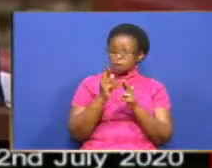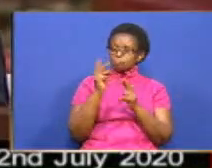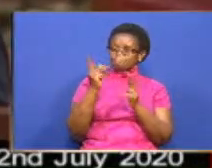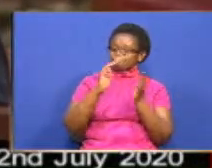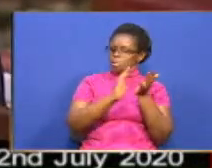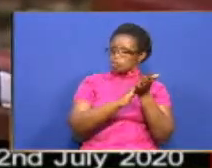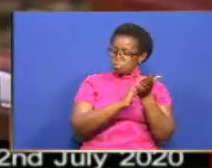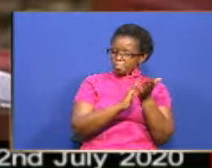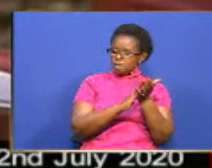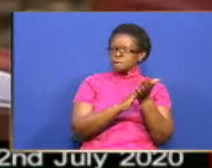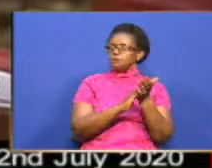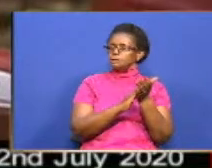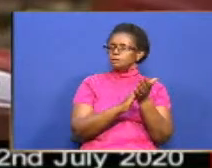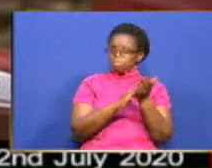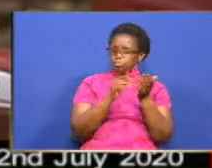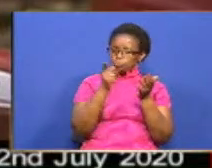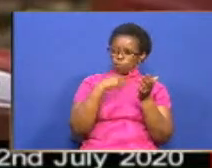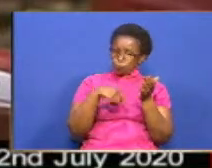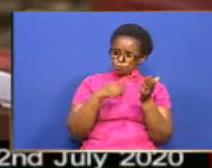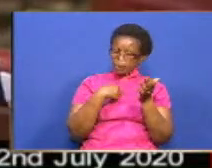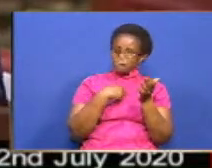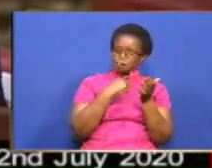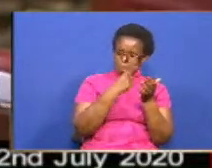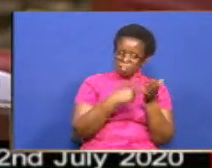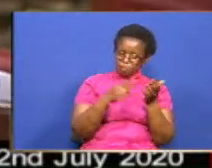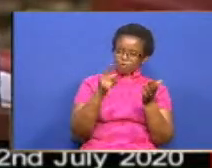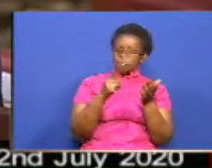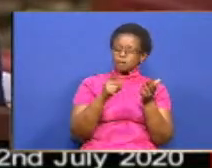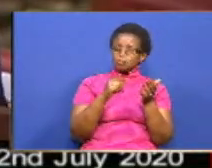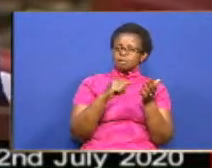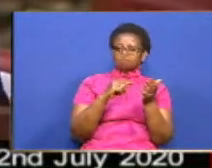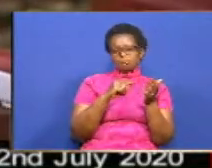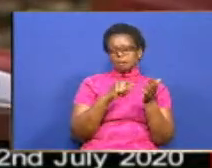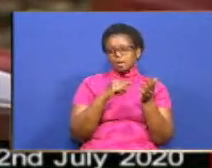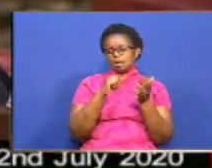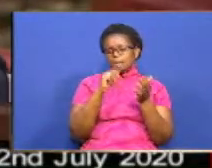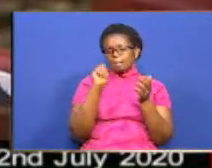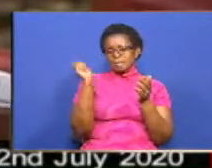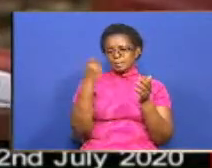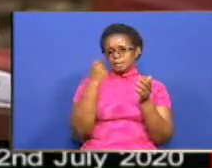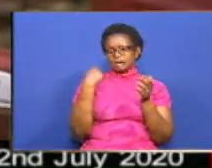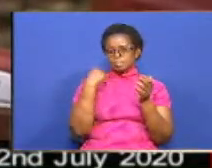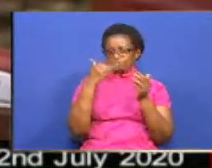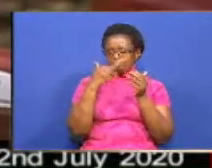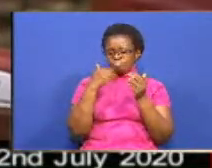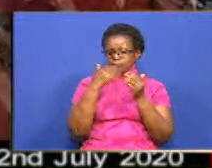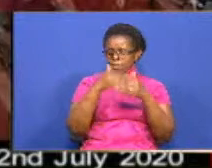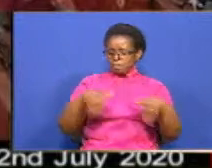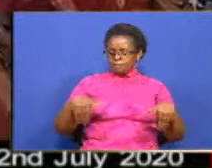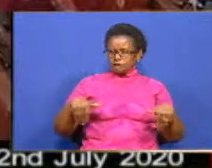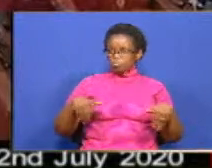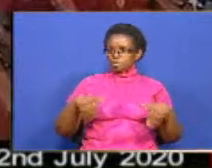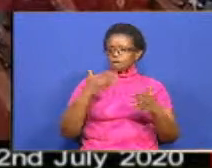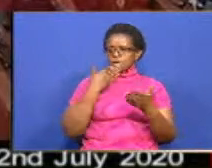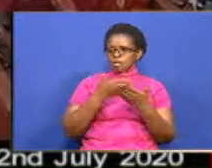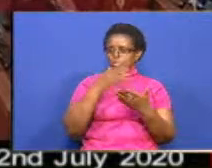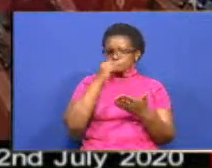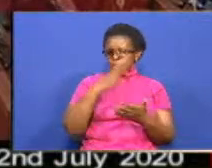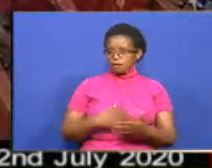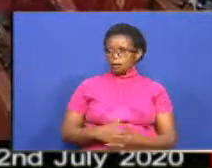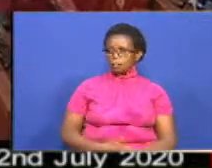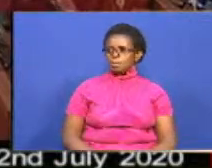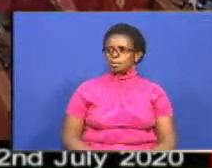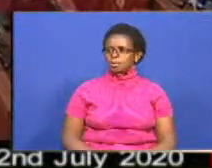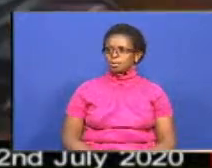the adoption of the President's reservations as such. Thank you, Mr. Speaker. Very